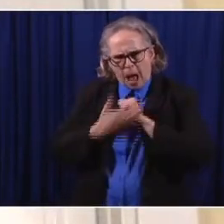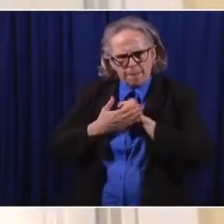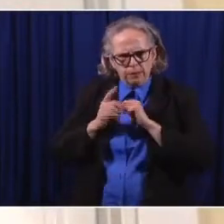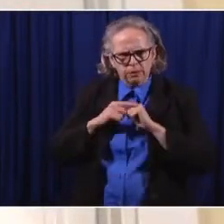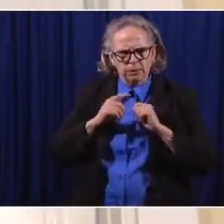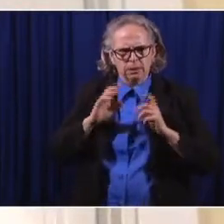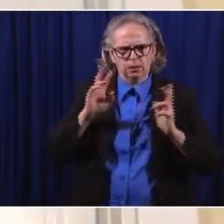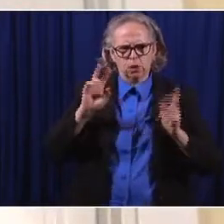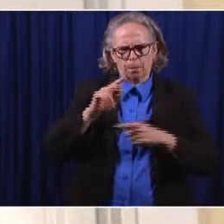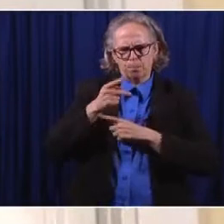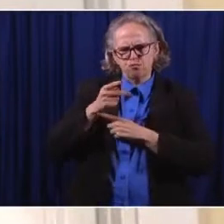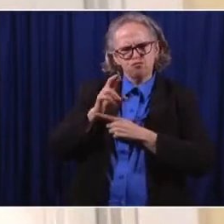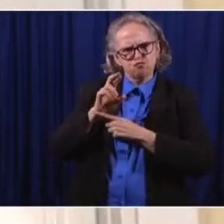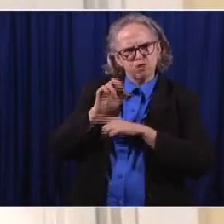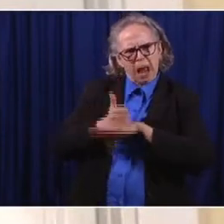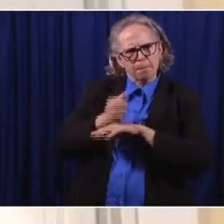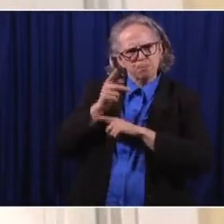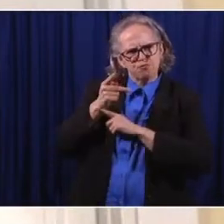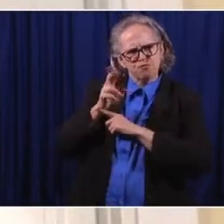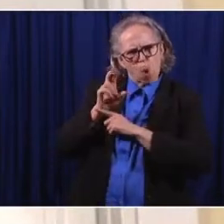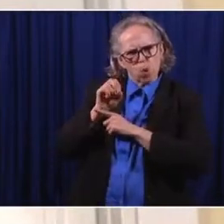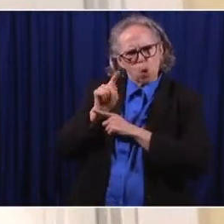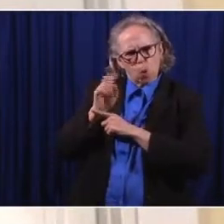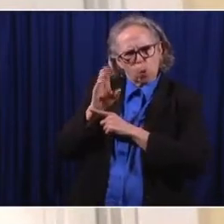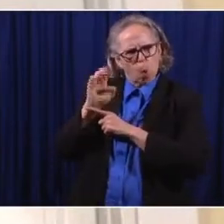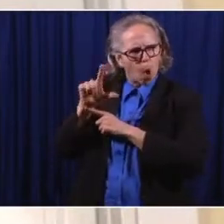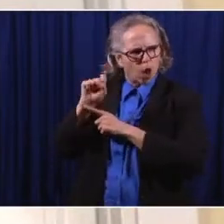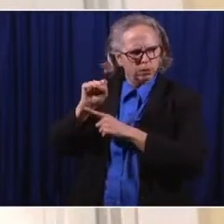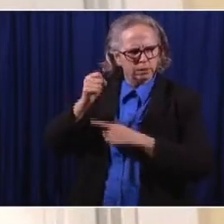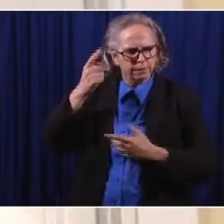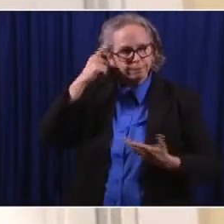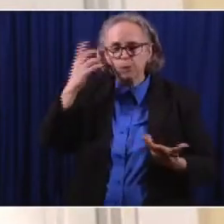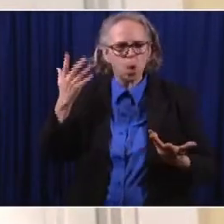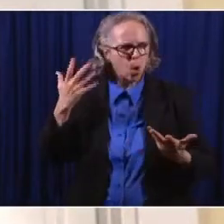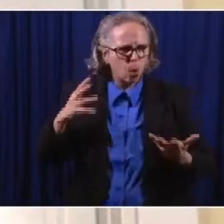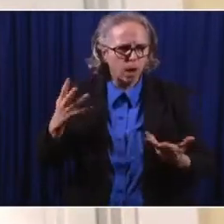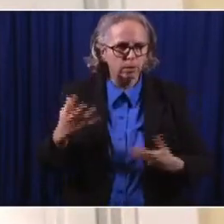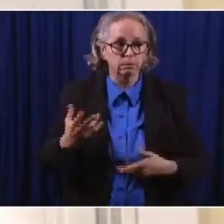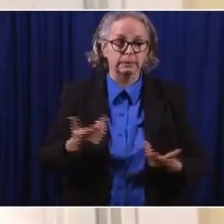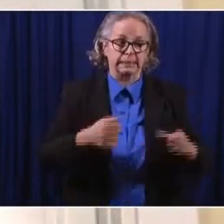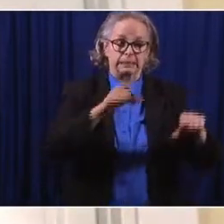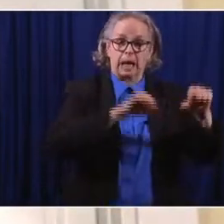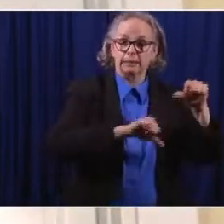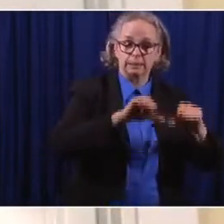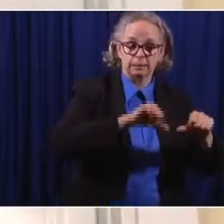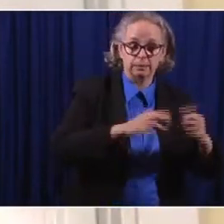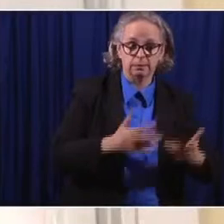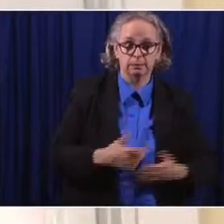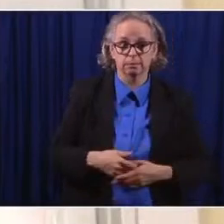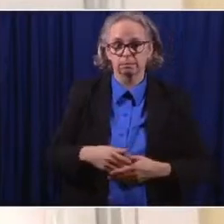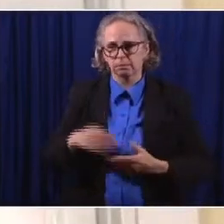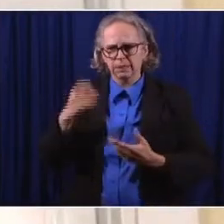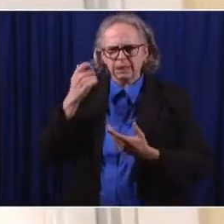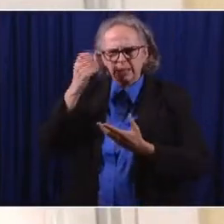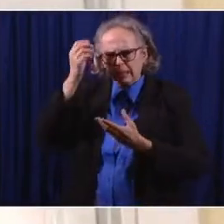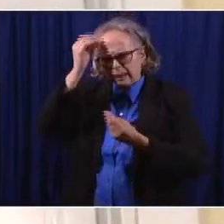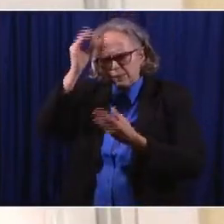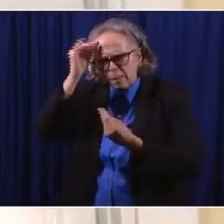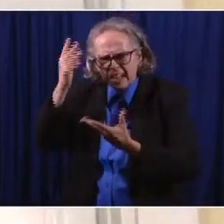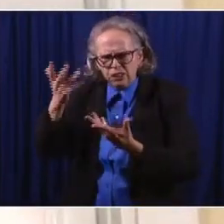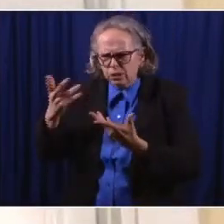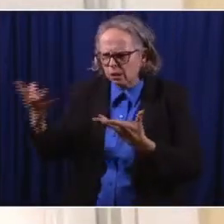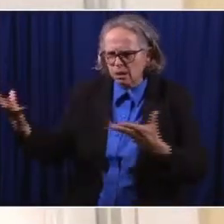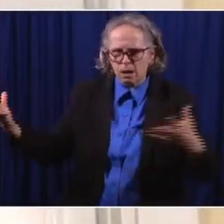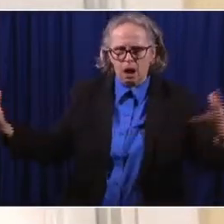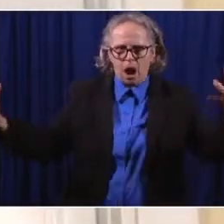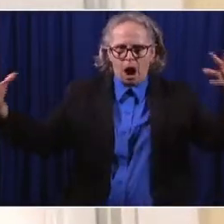included some most recent science information and practices. And at Miami, we incorporated all these into our Healthy Together plan for our